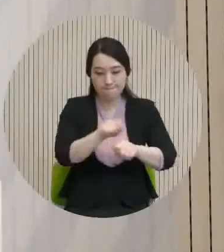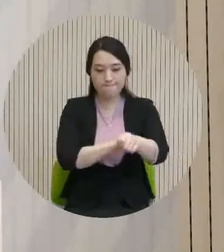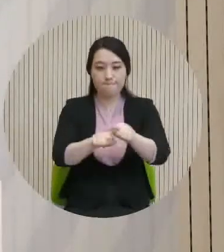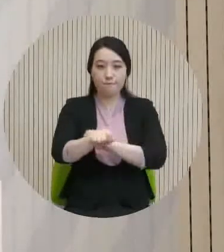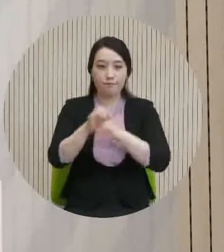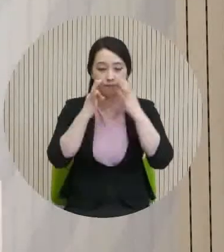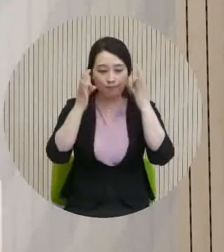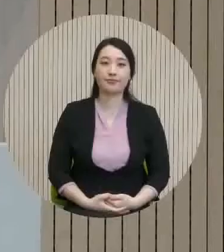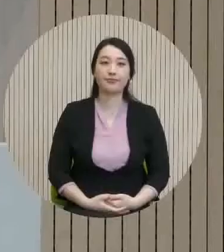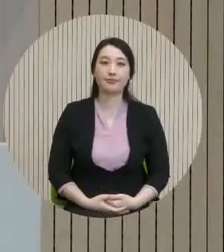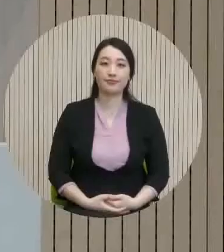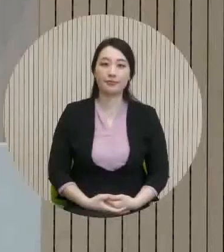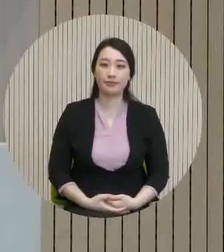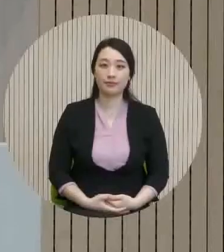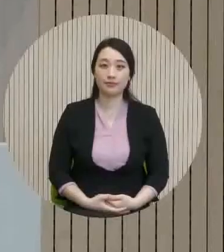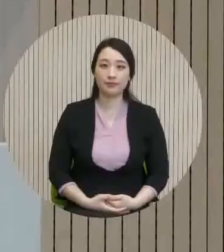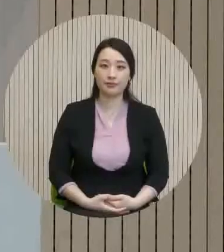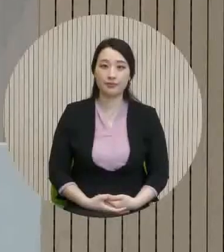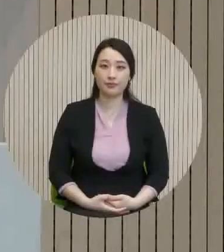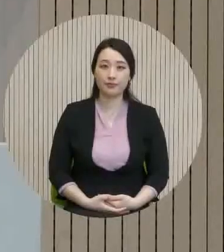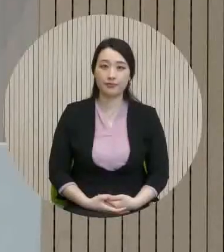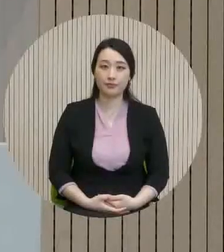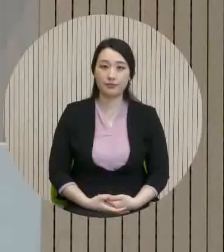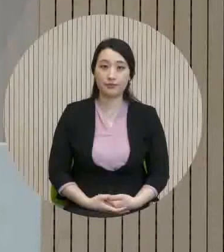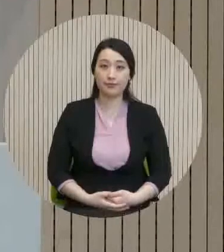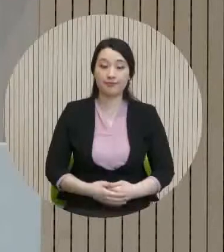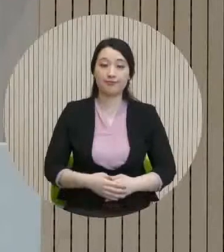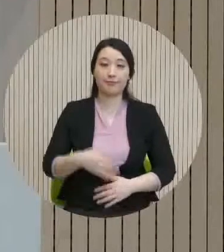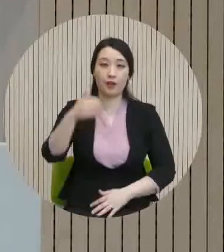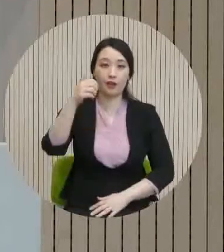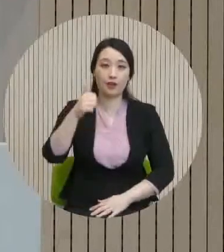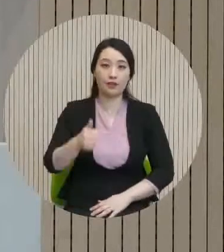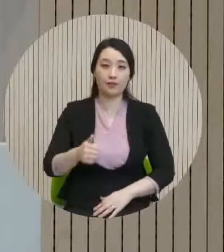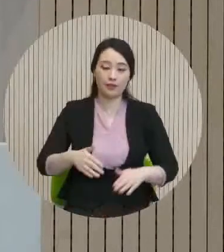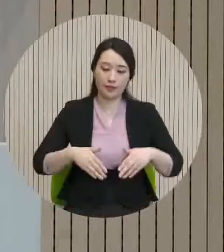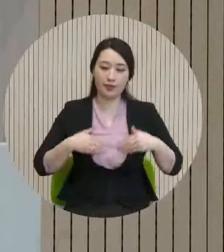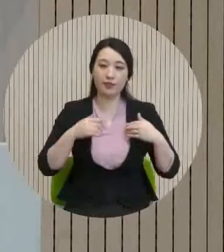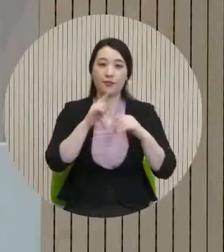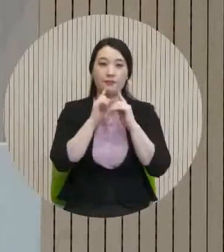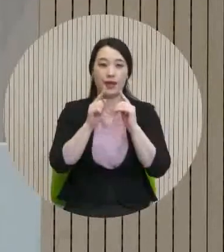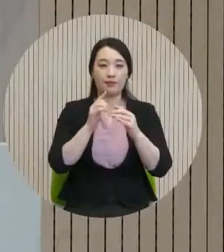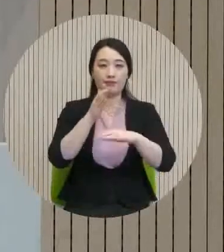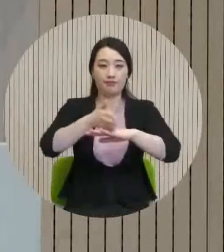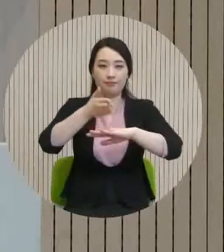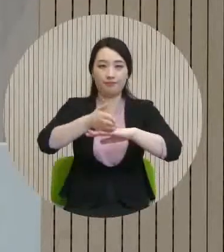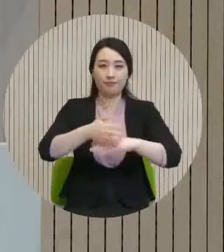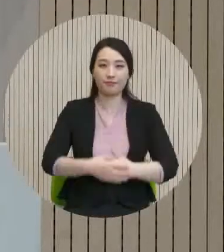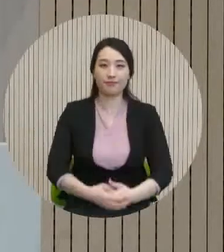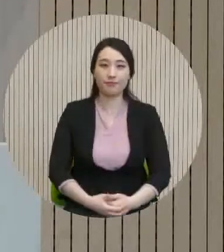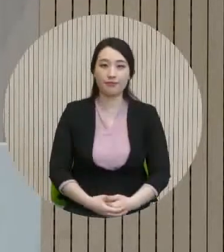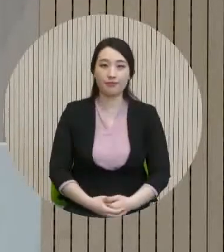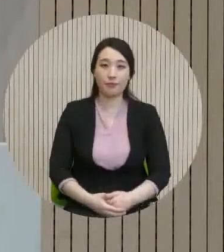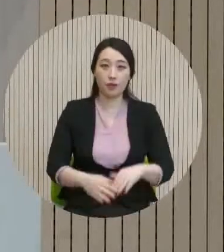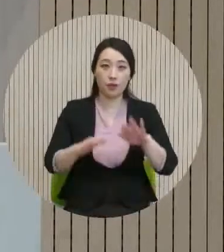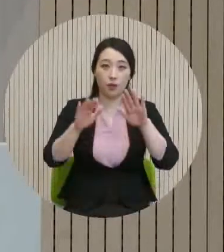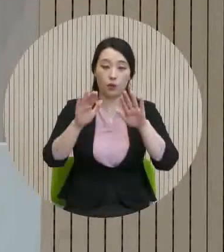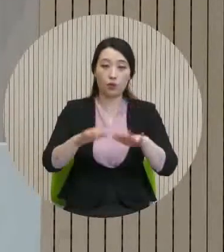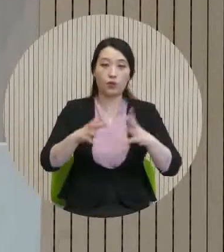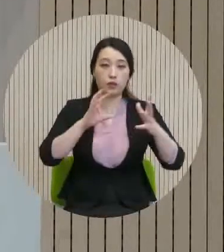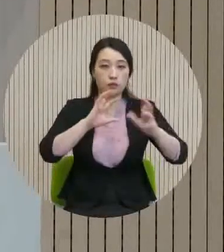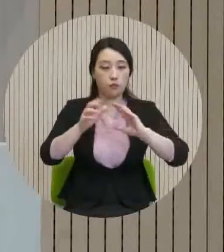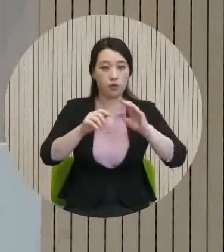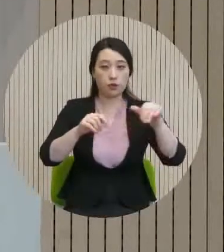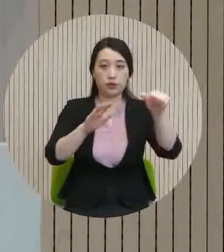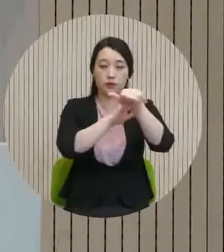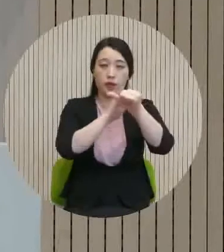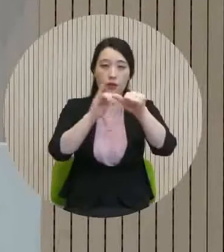and youth. Thank you very much. I would also like to extend my gratitude to Director General Shin-ho Lee for his welcoming